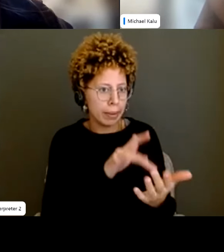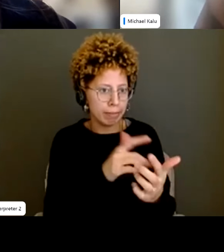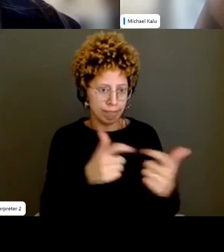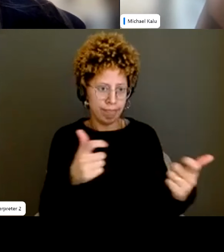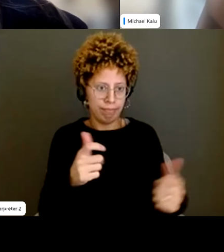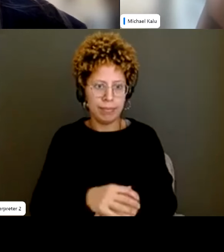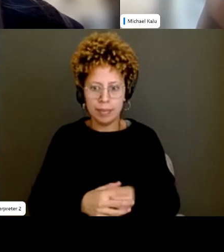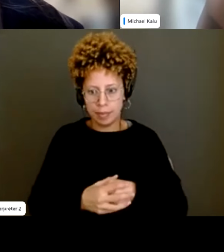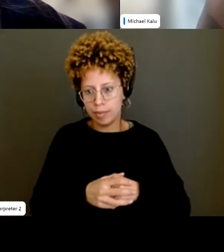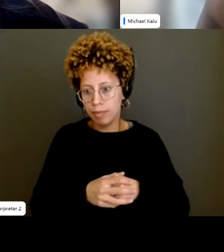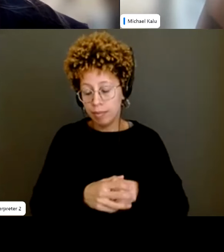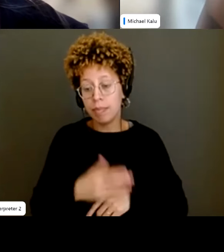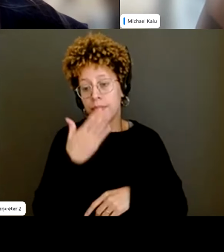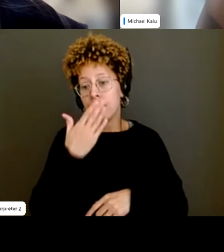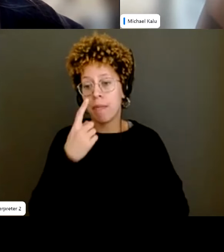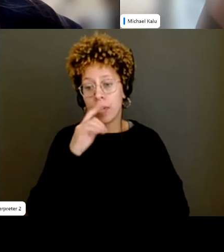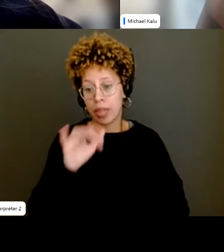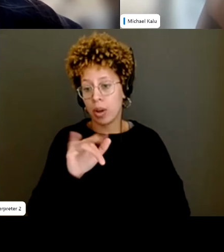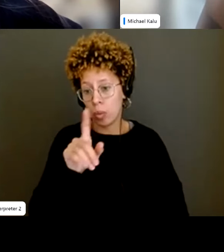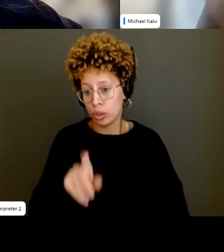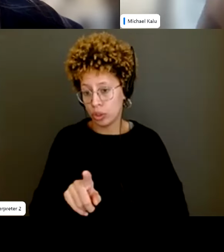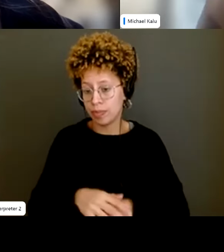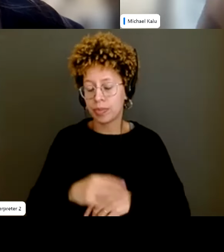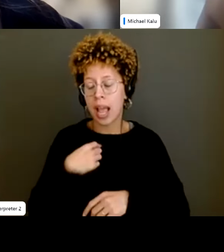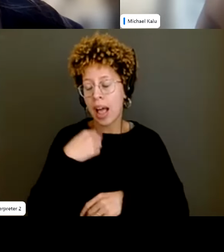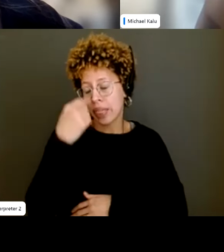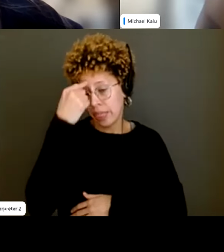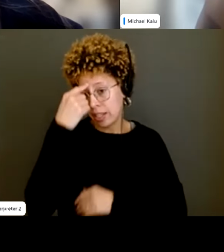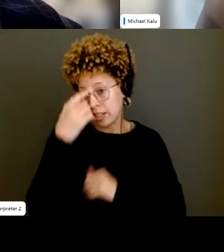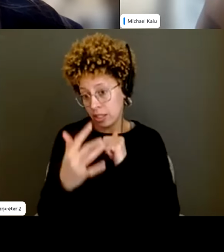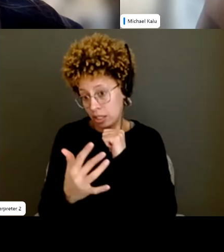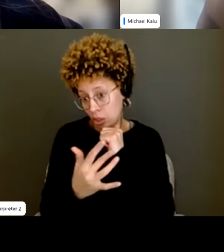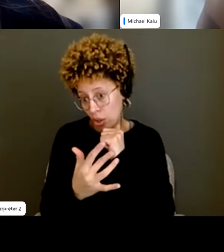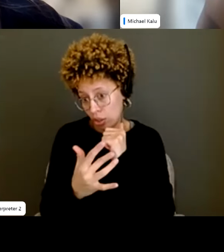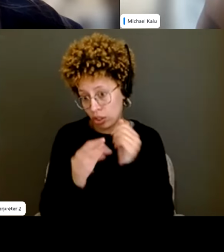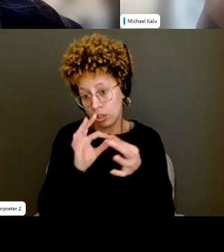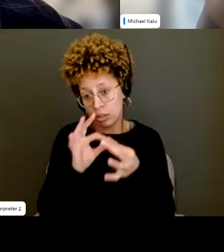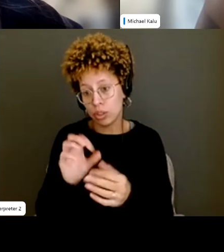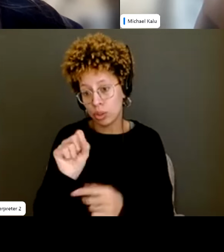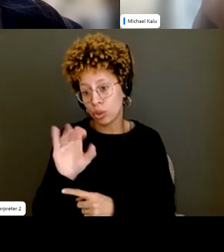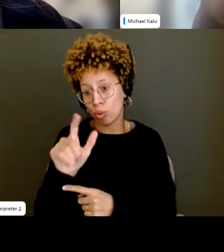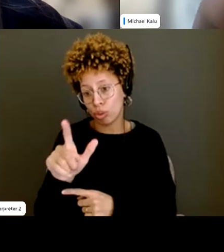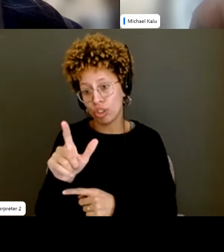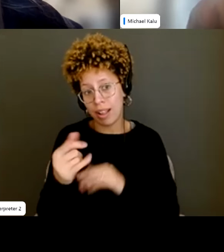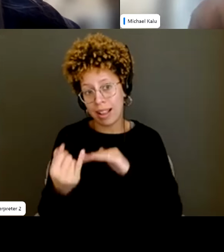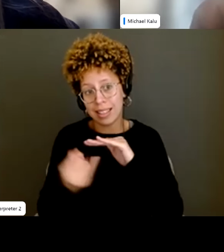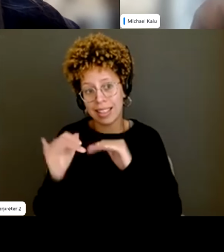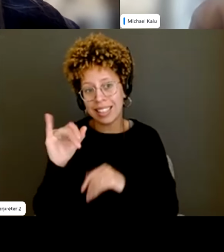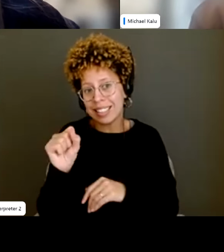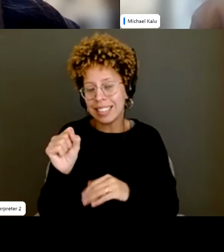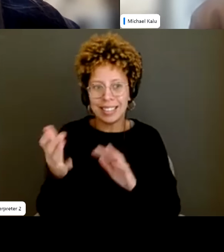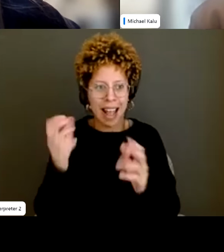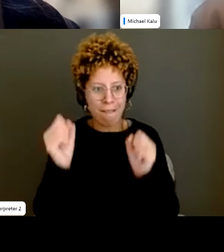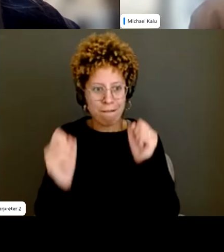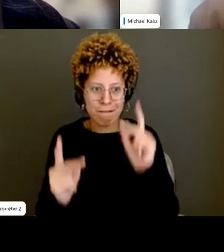Thank you very much for that question. I think technology in terms of social isolation and loneliness is a double-edged sword. It plays